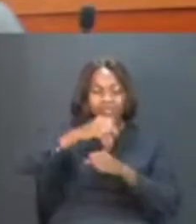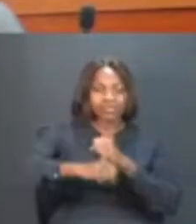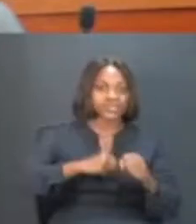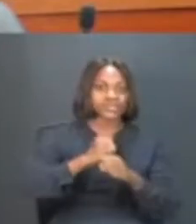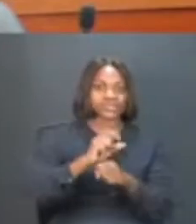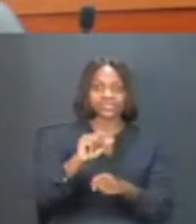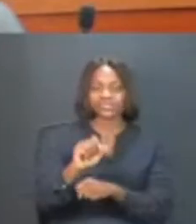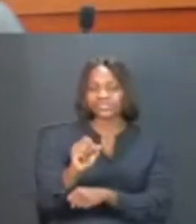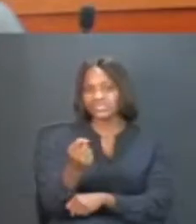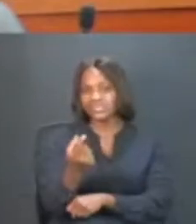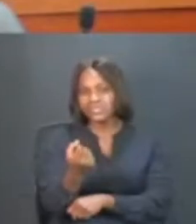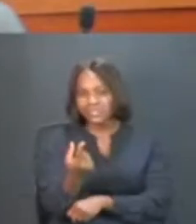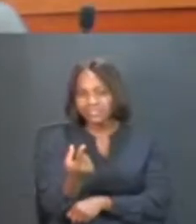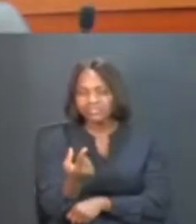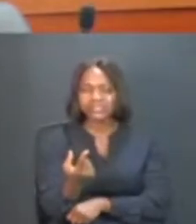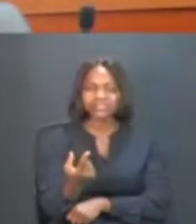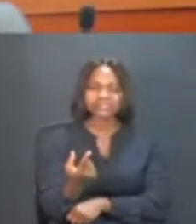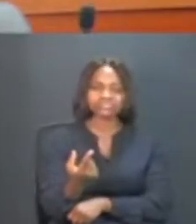2011,